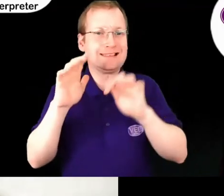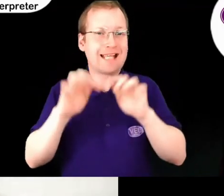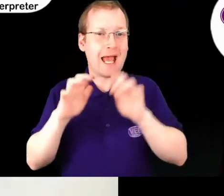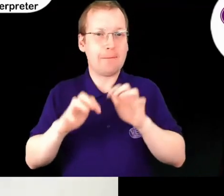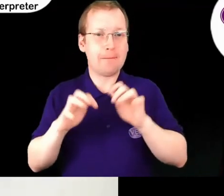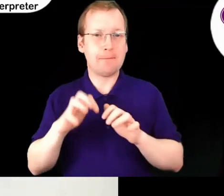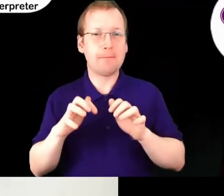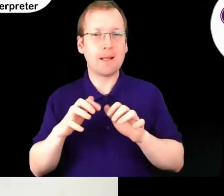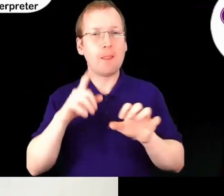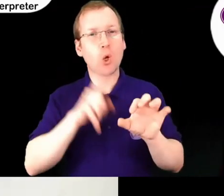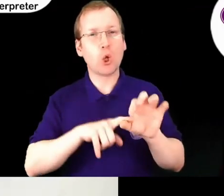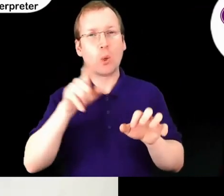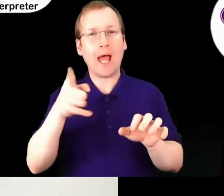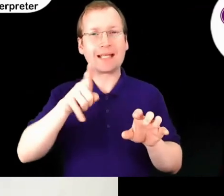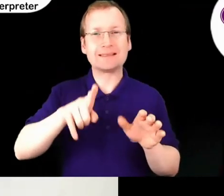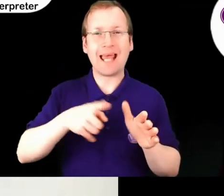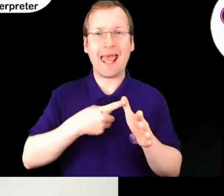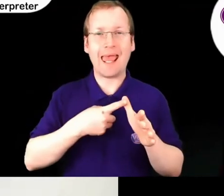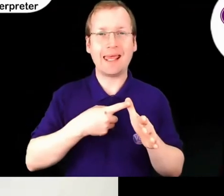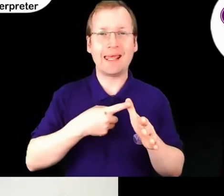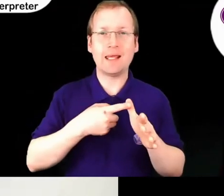in.